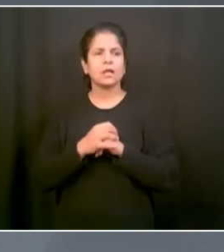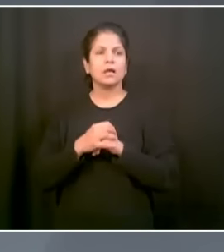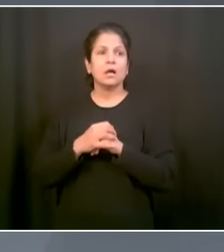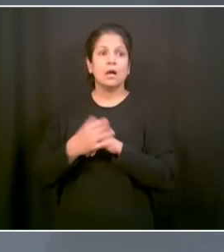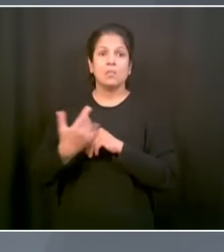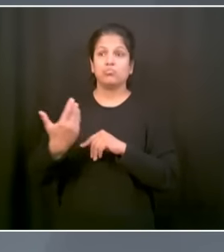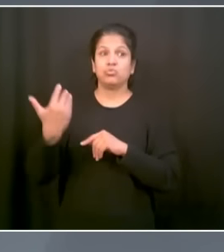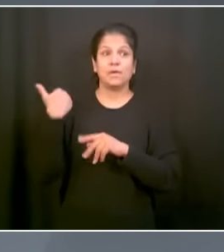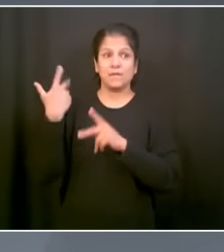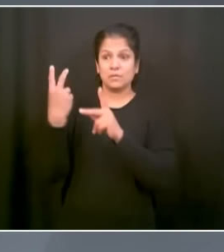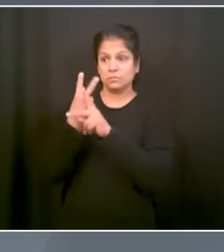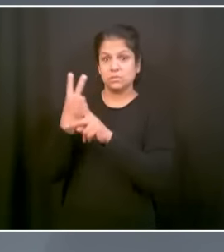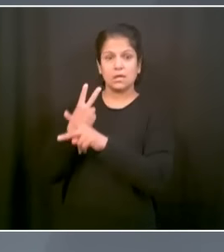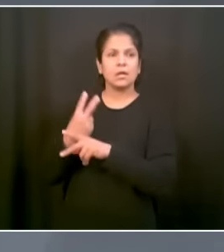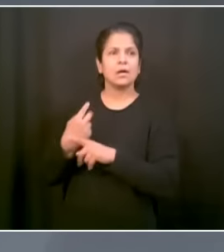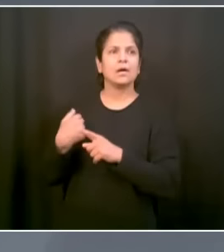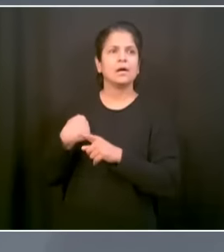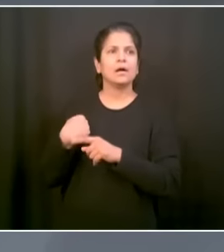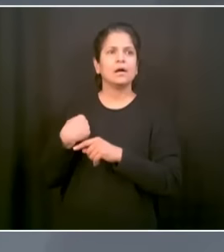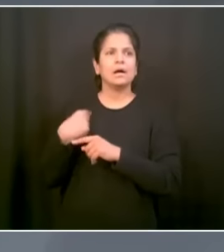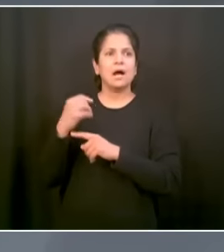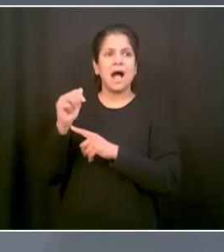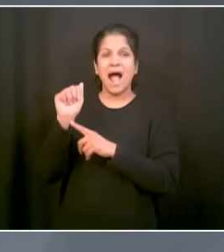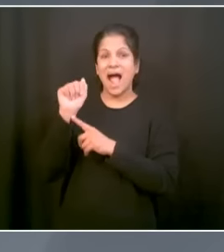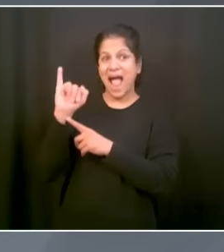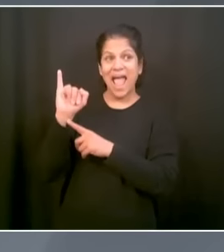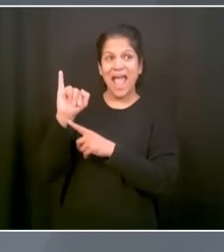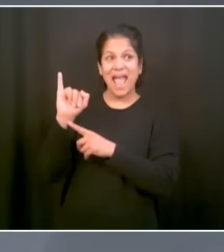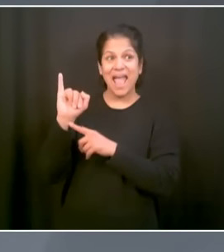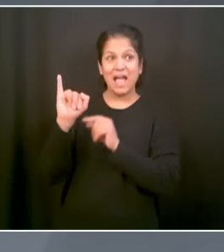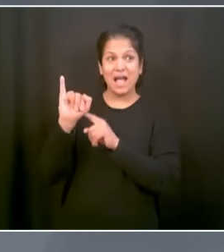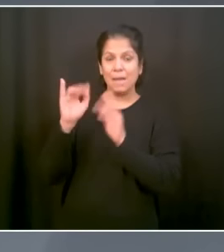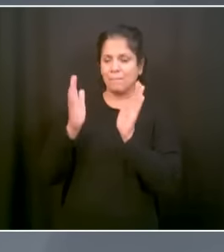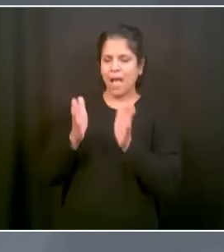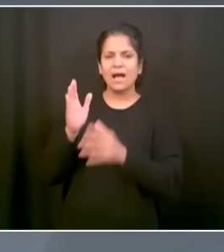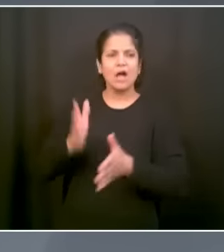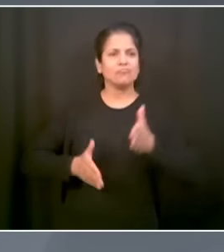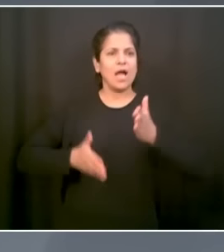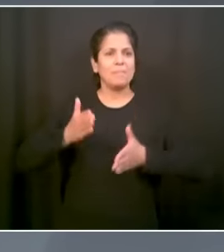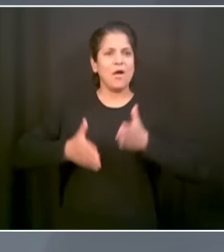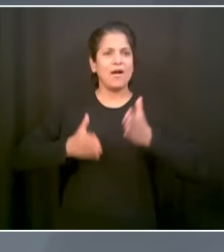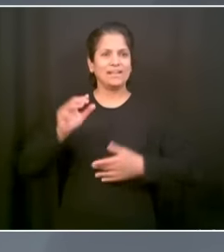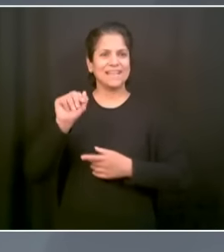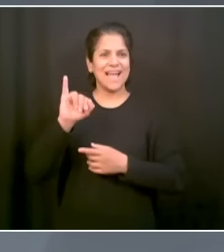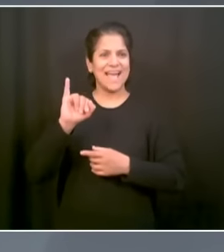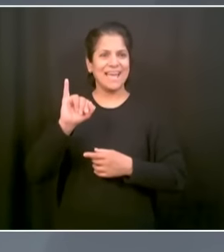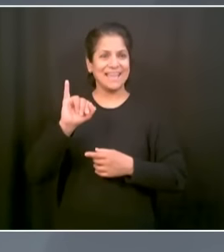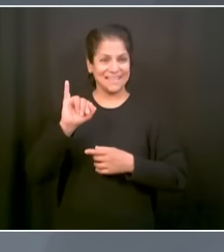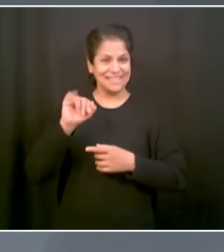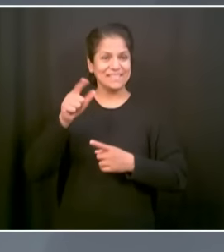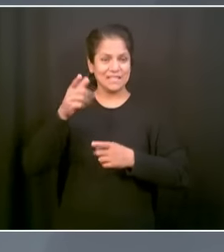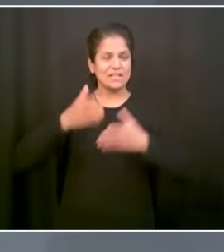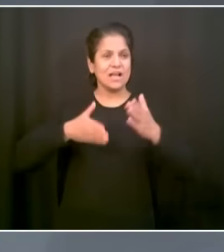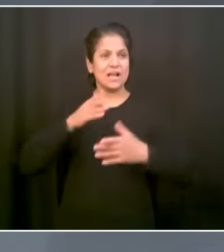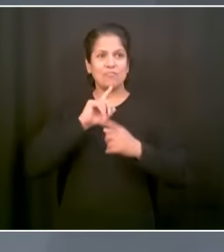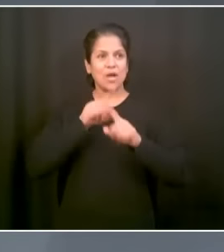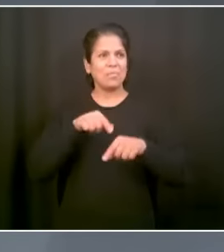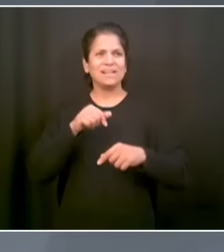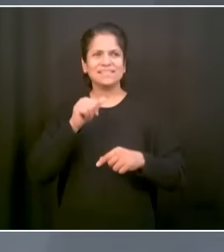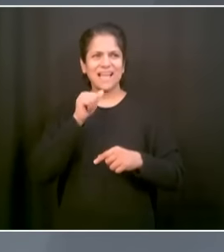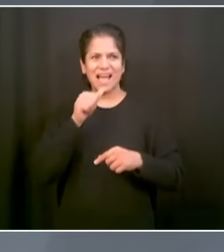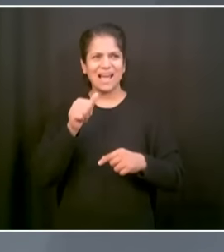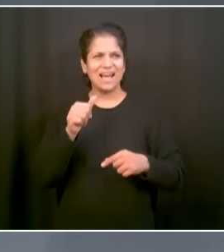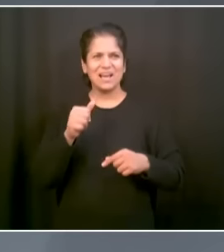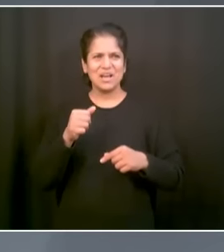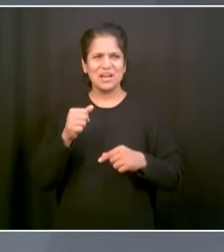AI chatbot that was functionally unusable. It was costing the administration around $500,000. That in and of itself is not something that